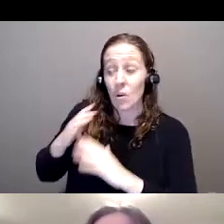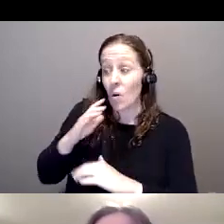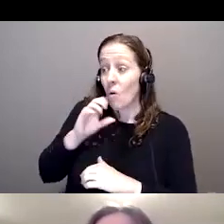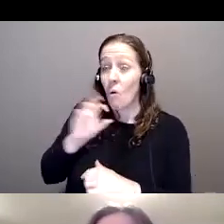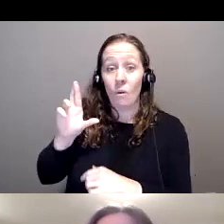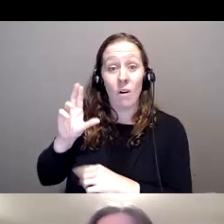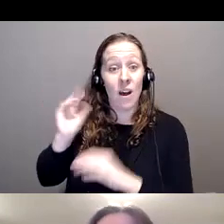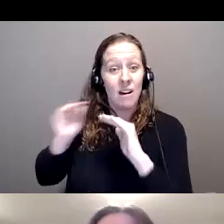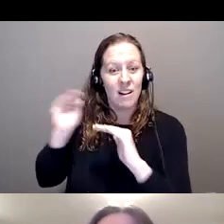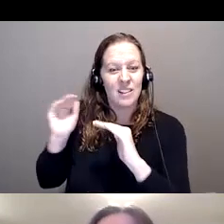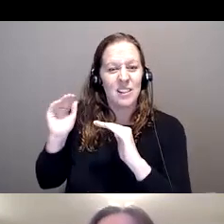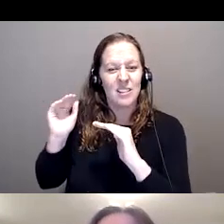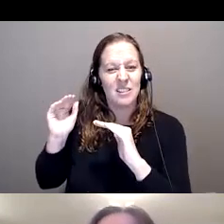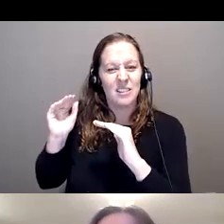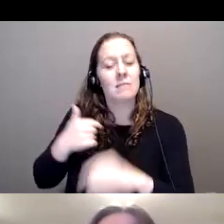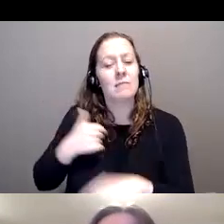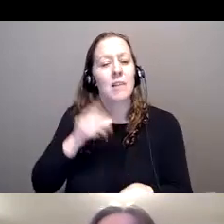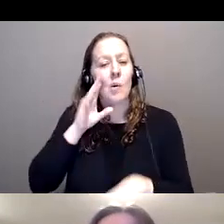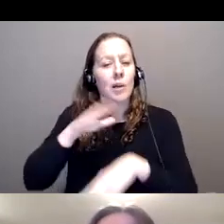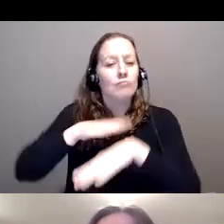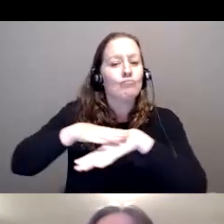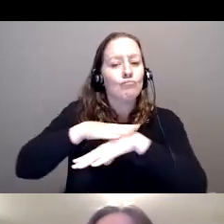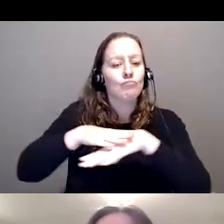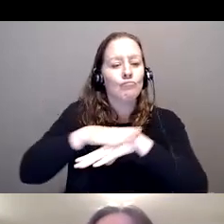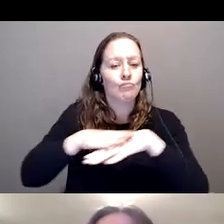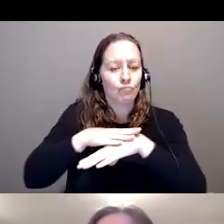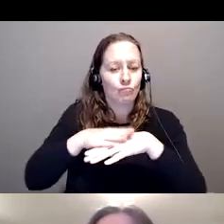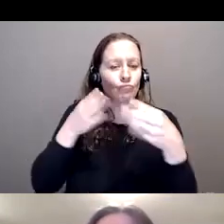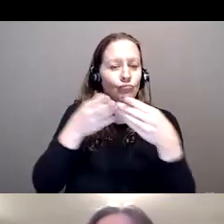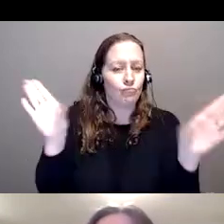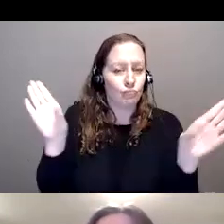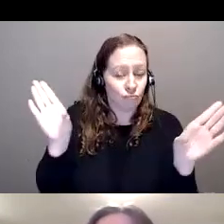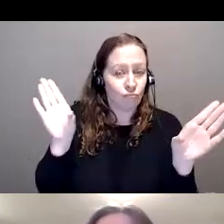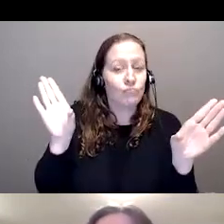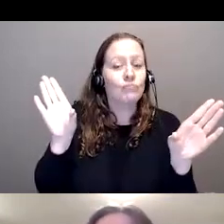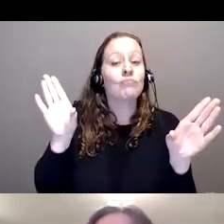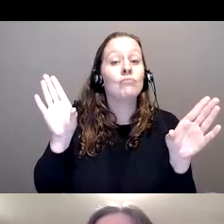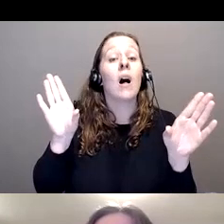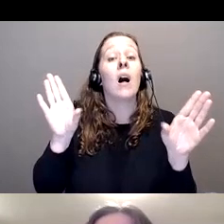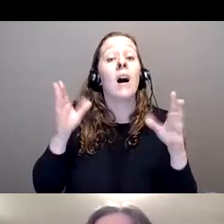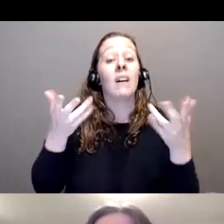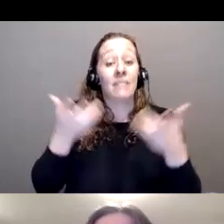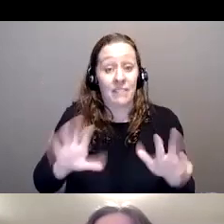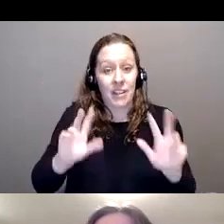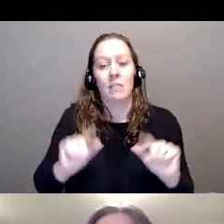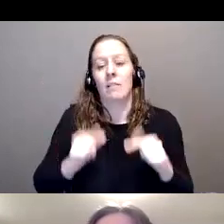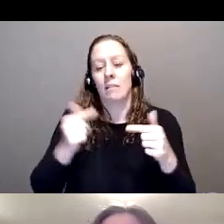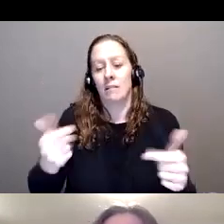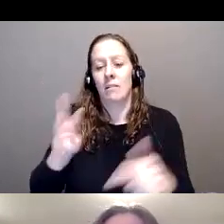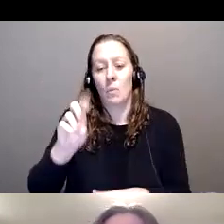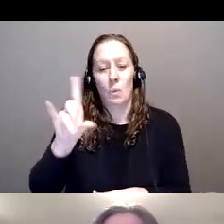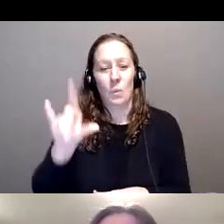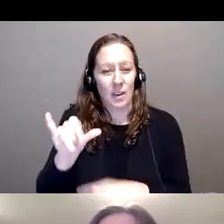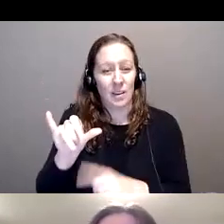be giving you that sort of high level overview, and then I'll be passing it over to Wendy, who has a lot more of